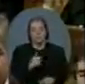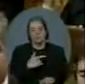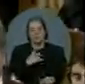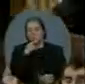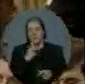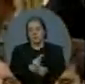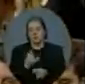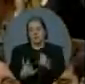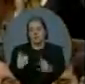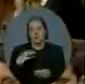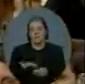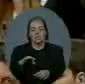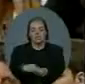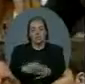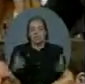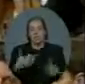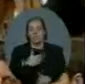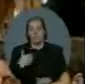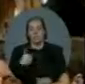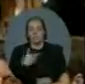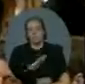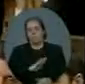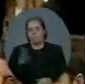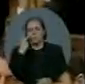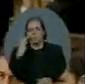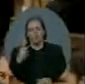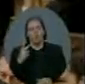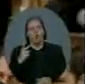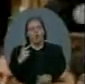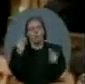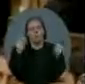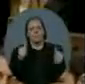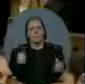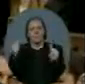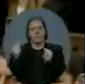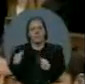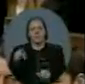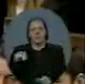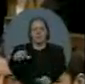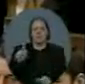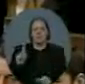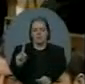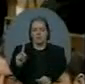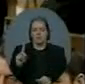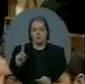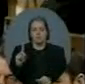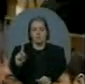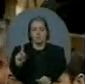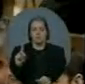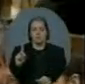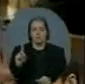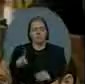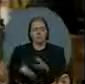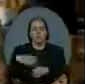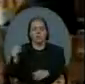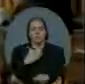Toronto Area, you saw everywhere NDP signs outside of the riding of Broadview Danforth, of the